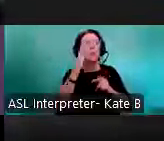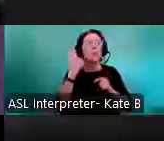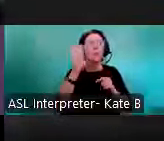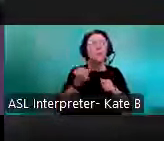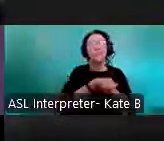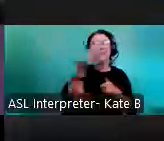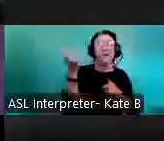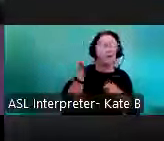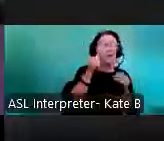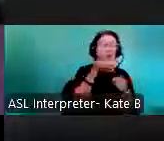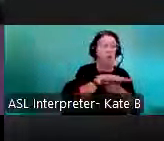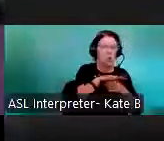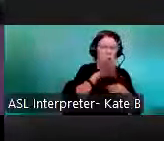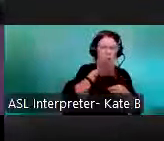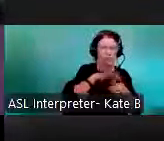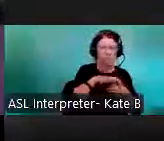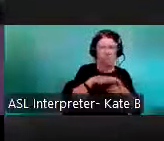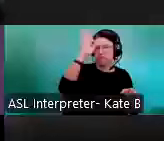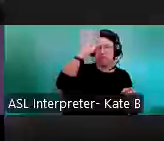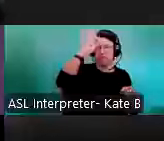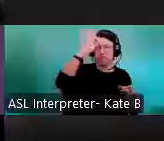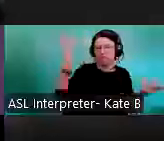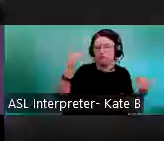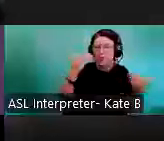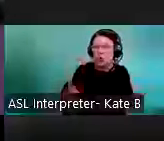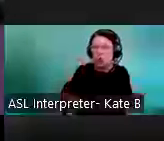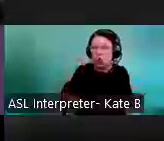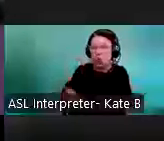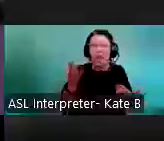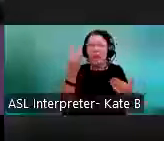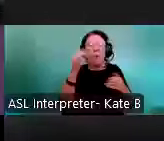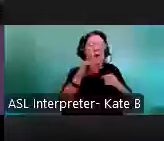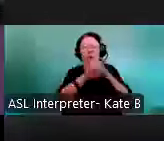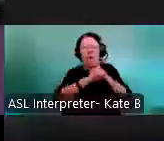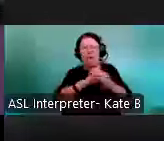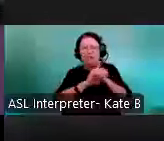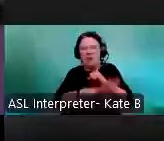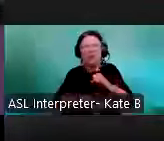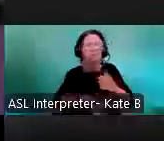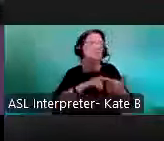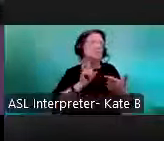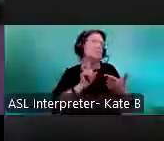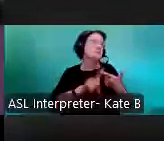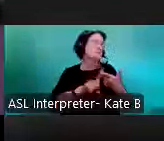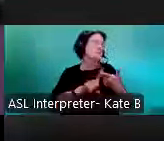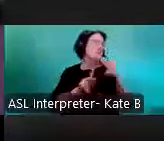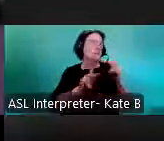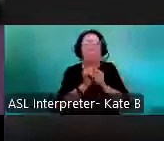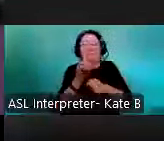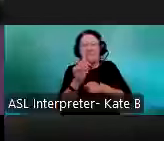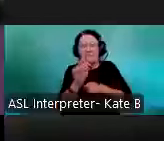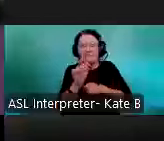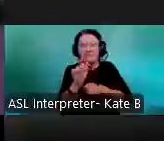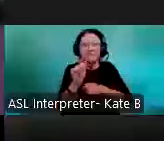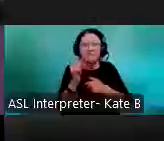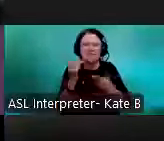some of the smaller, more local elections. They're maybe not as well advertised, or people with disabilities in